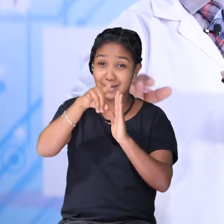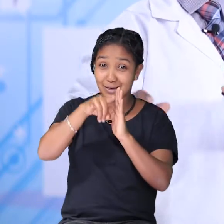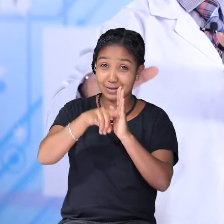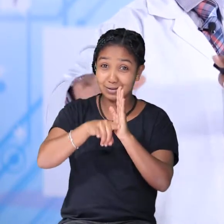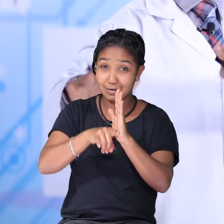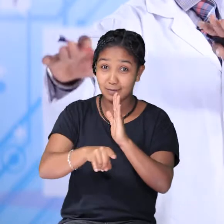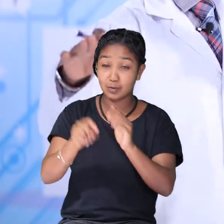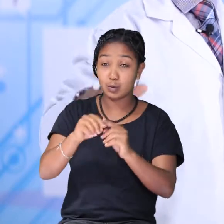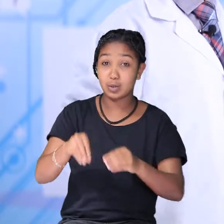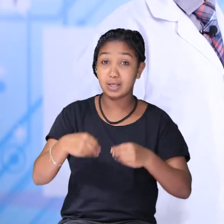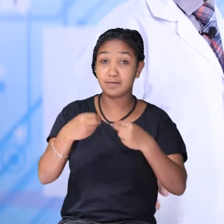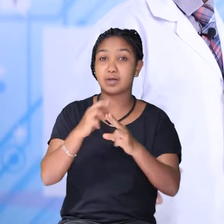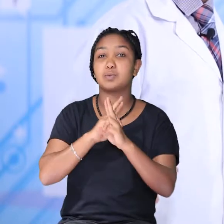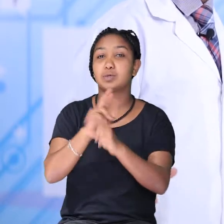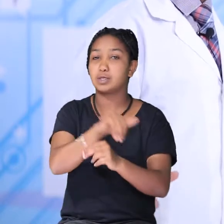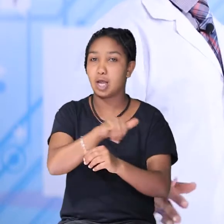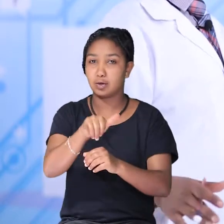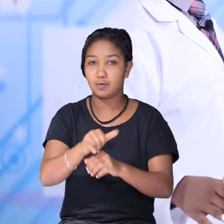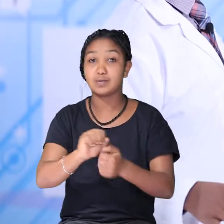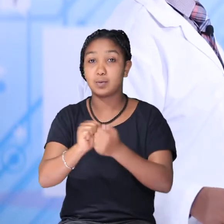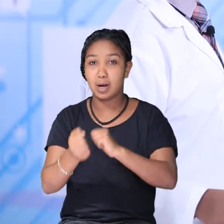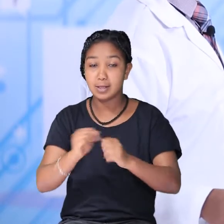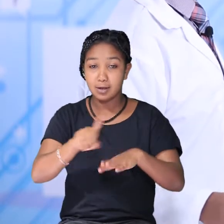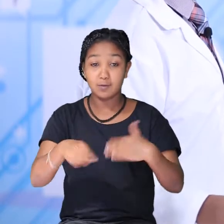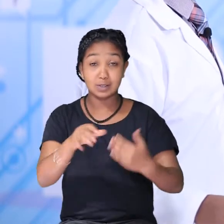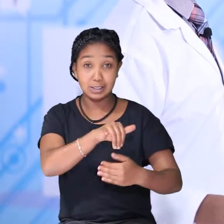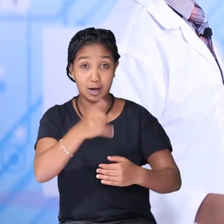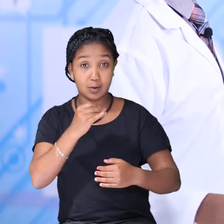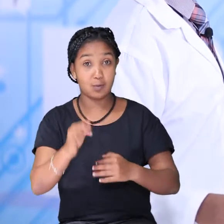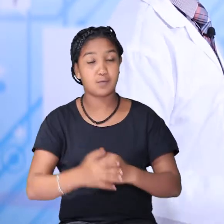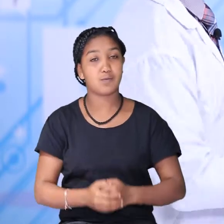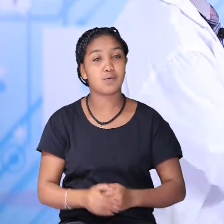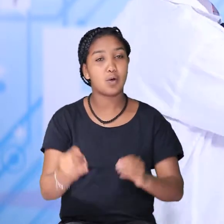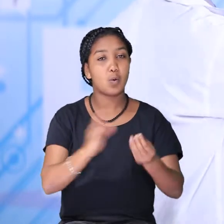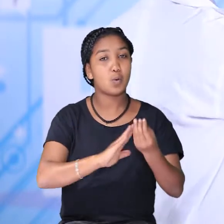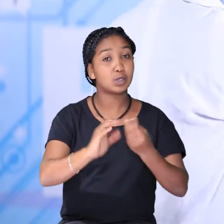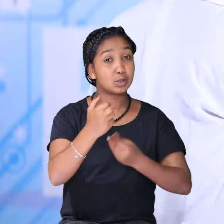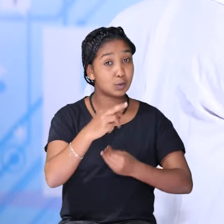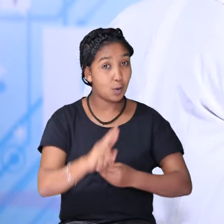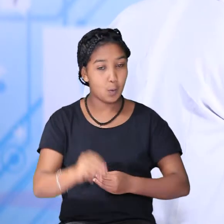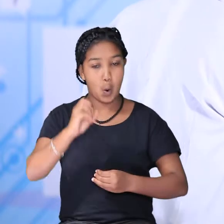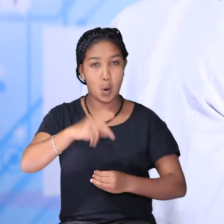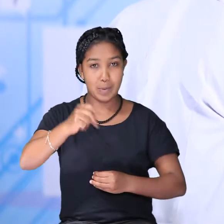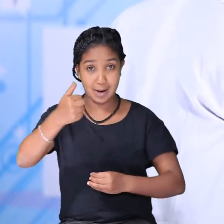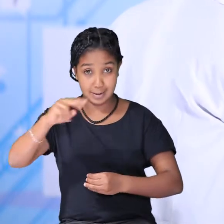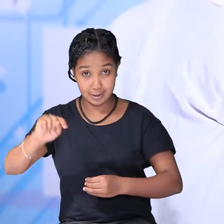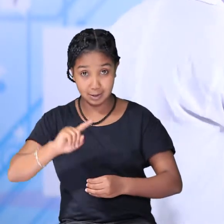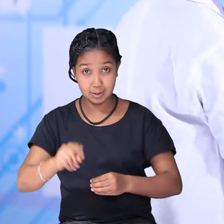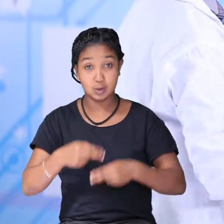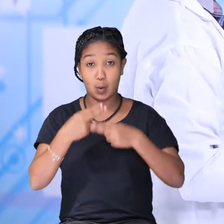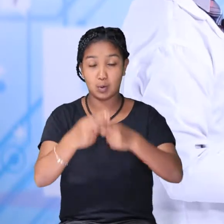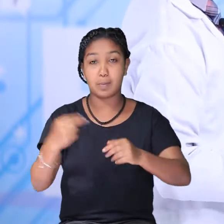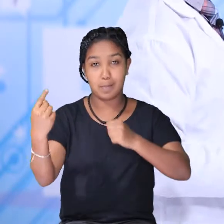to give response to such kind of stimuli. So such kind of conditions or operants are called